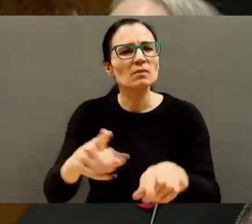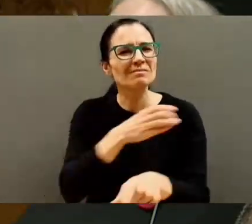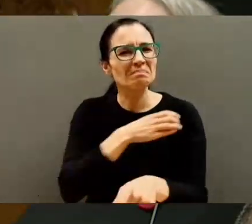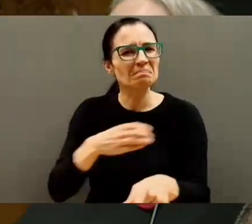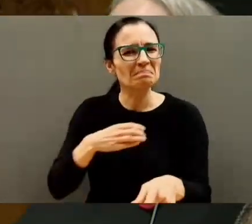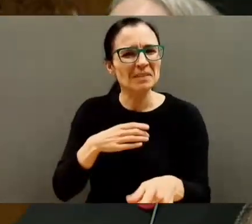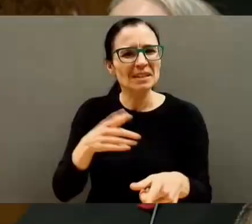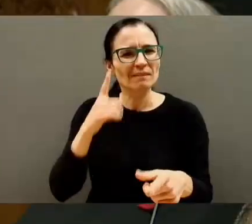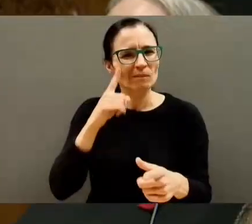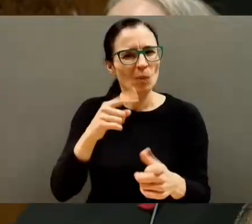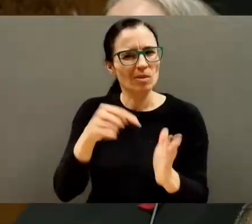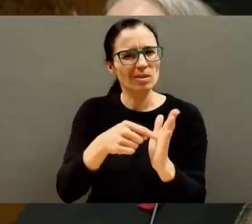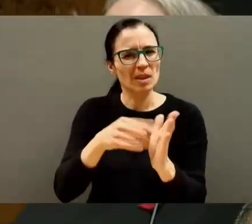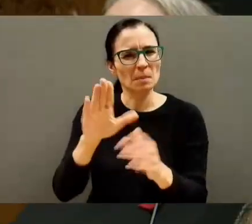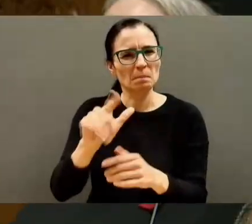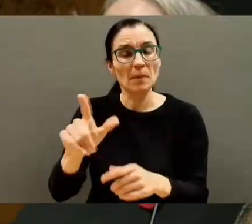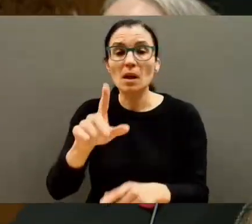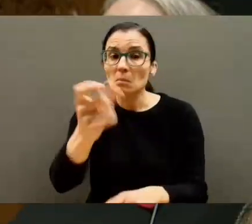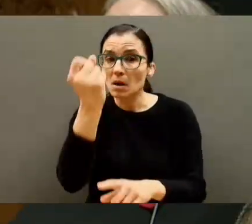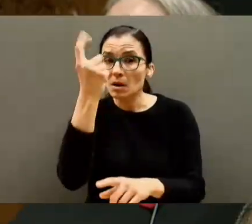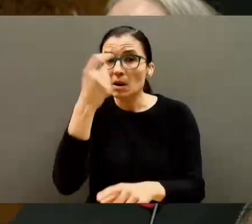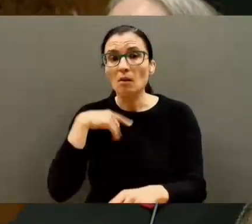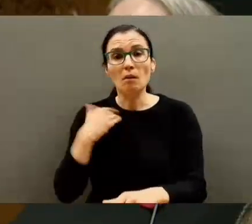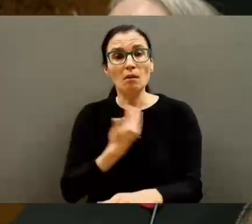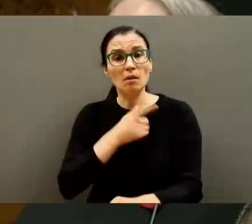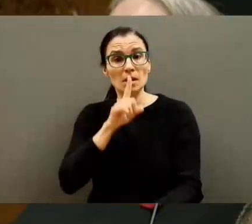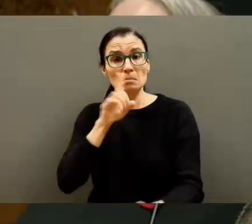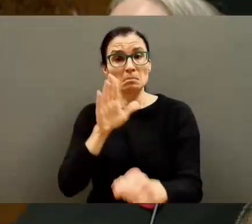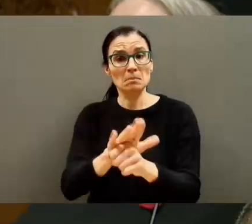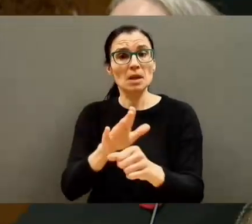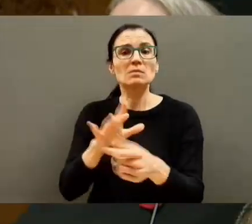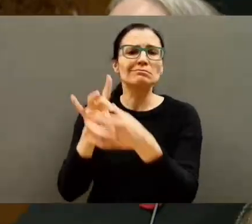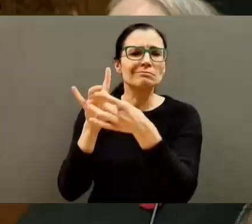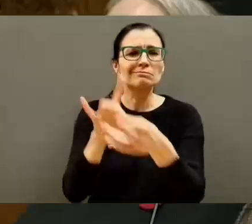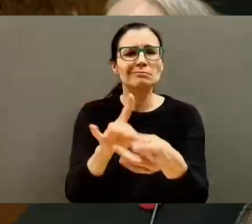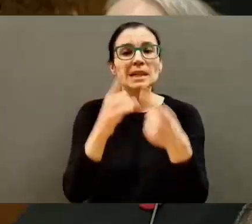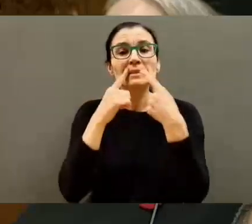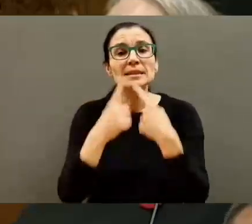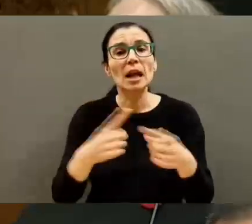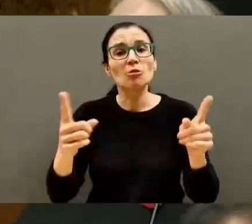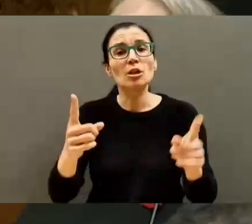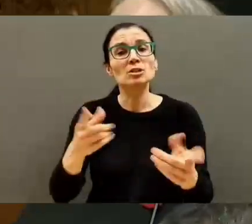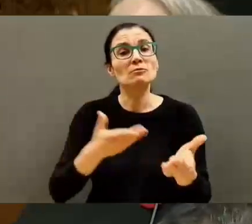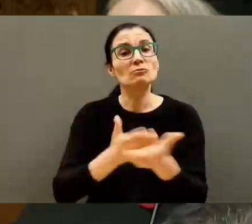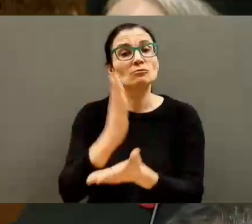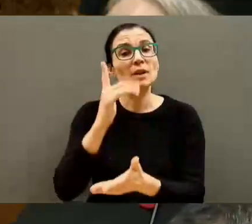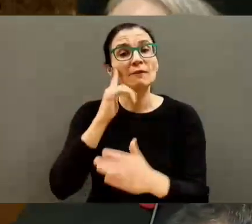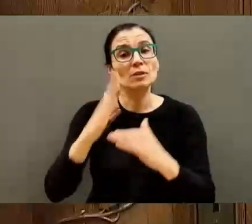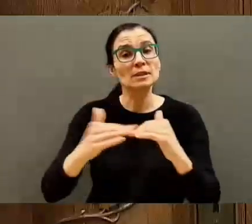Peoples continues to be paramount to everything that our government does.